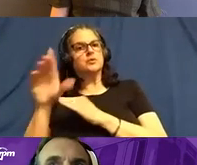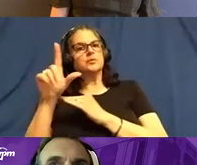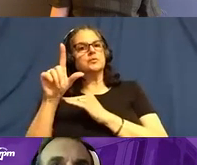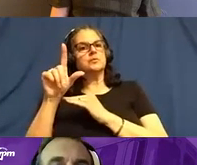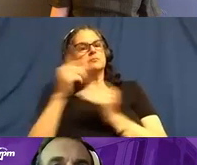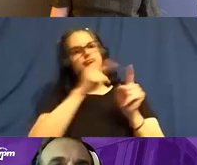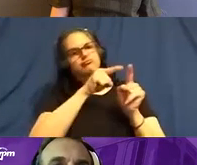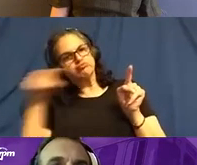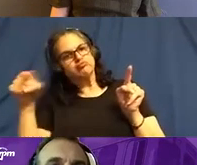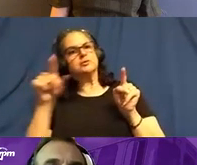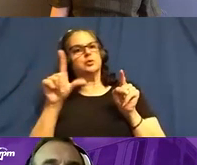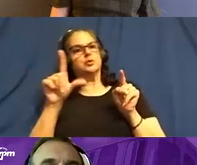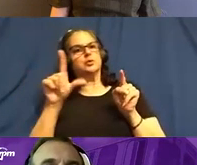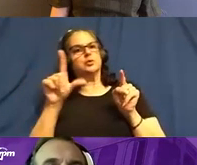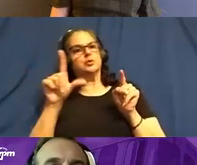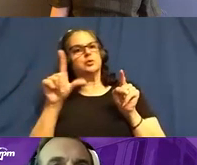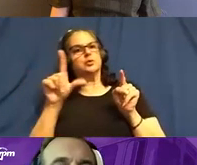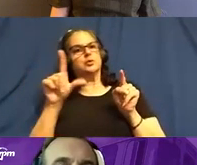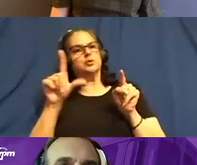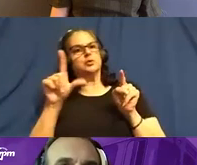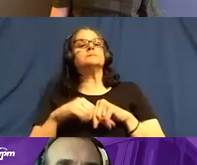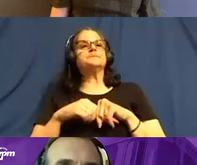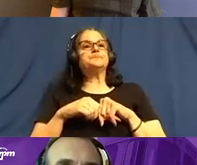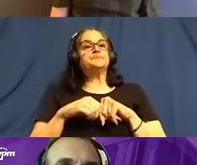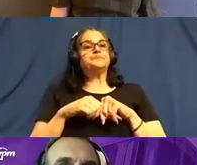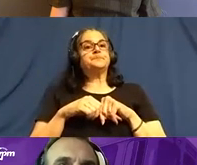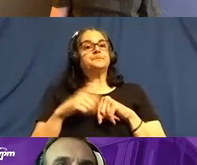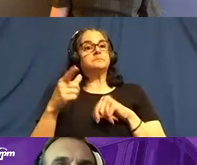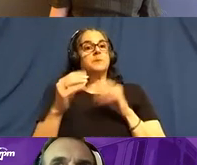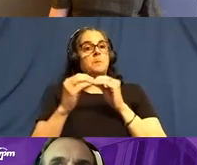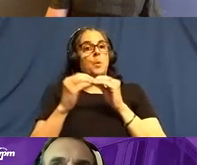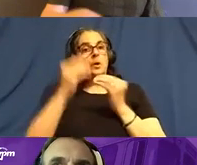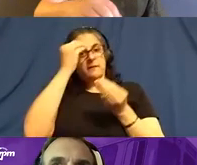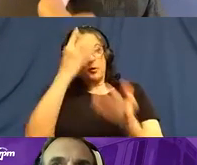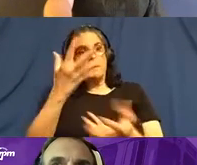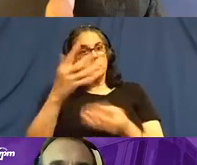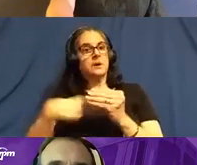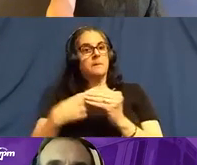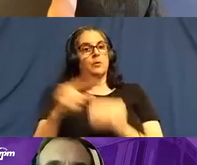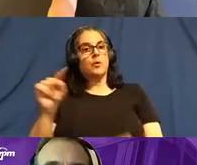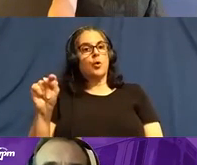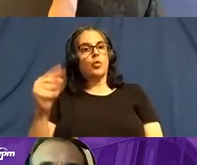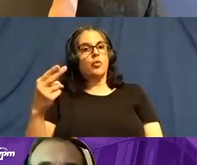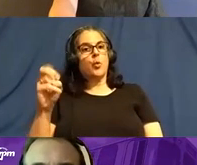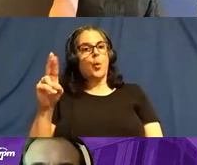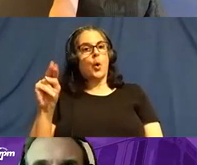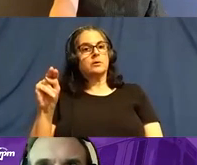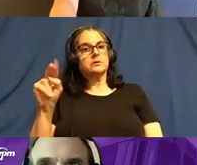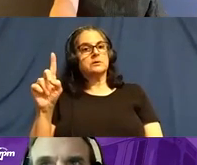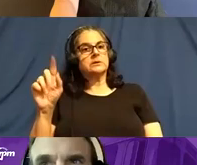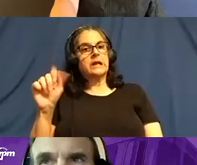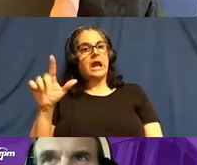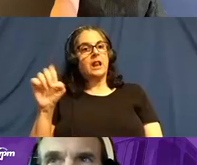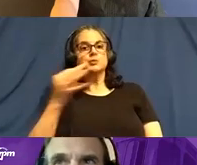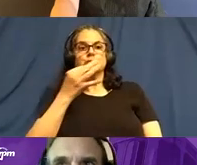So with that, for some more details on the upcoming work at Thorndale, I'd like to turn it over to Jesse.